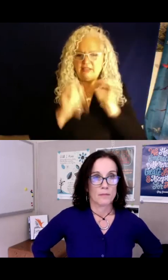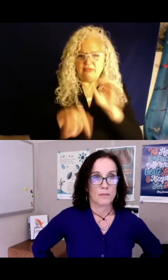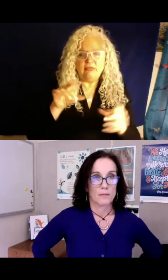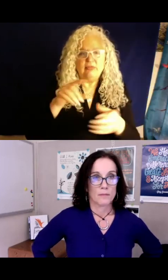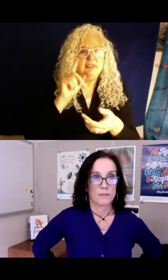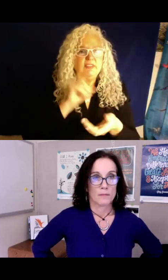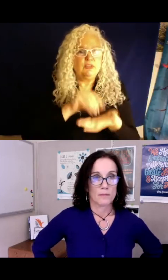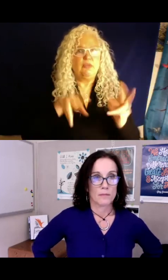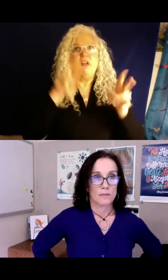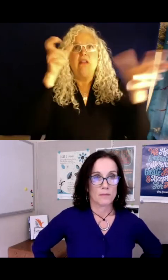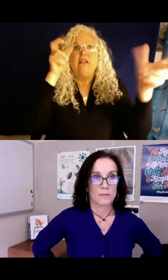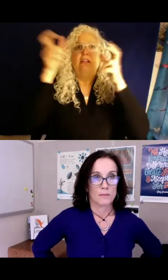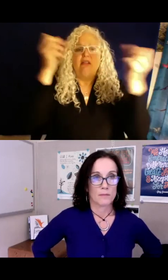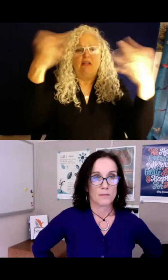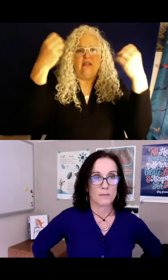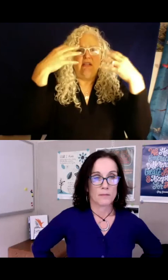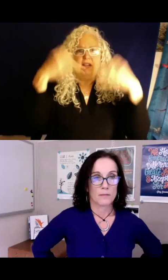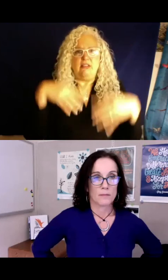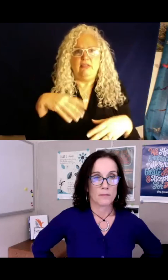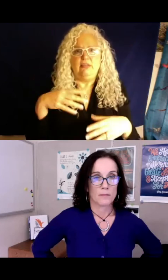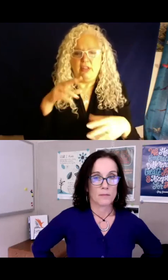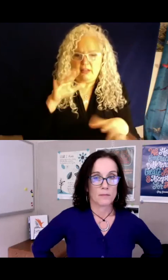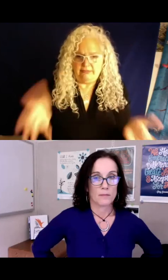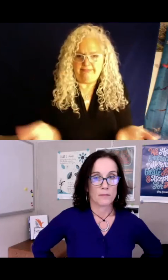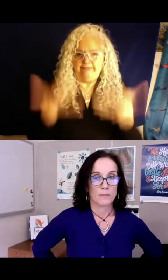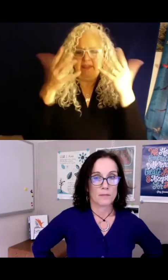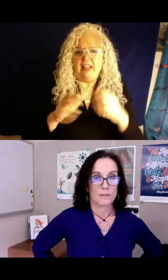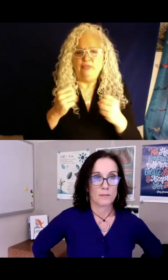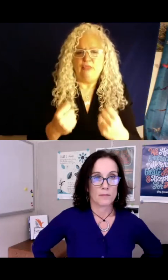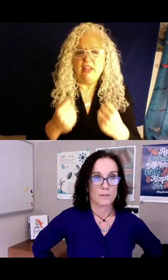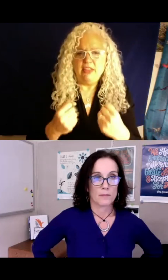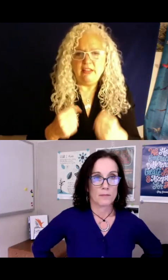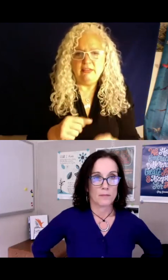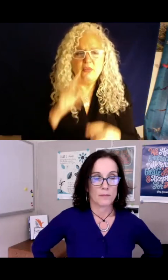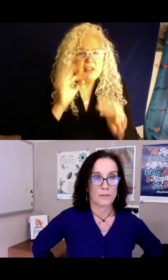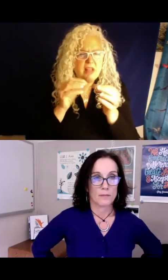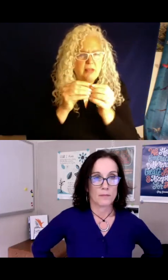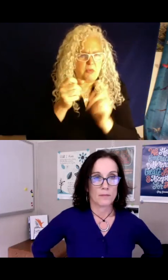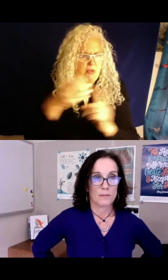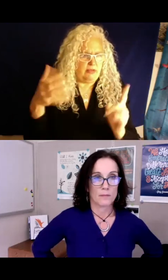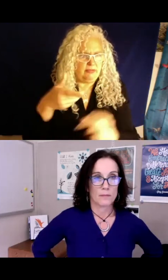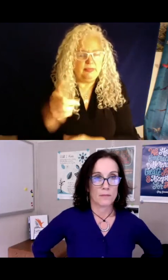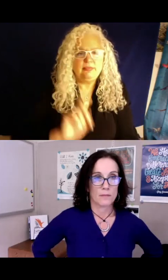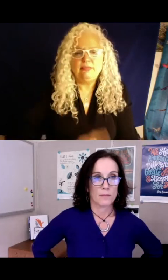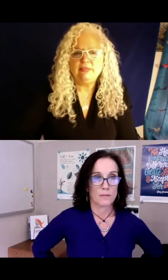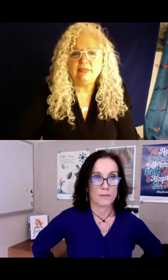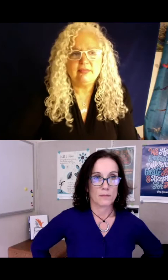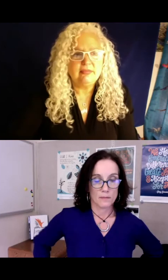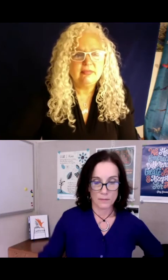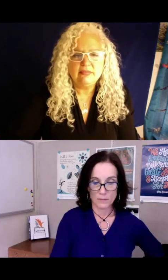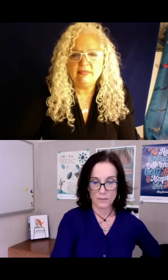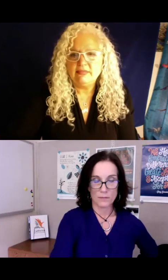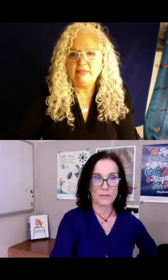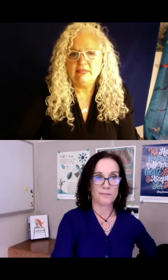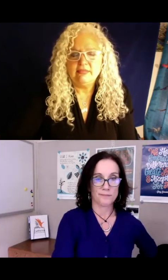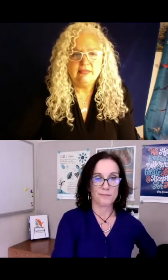what the community is, and that deaf people can succeed and get all of that language and receive it, and so that they